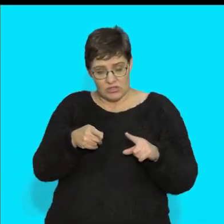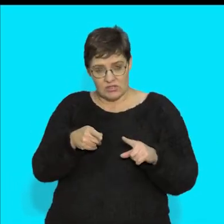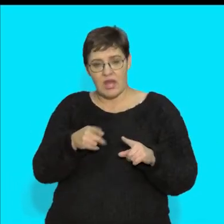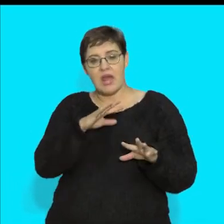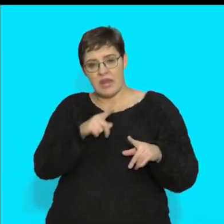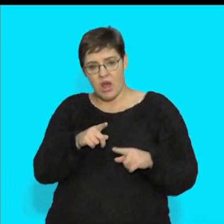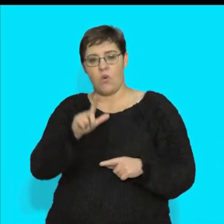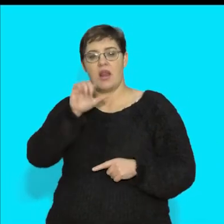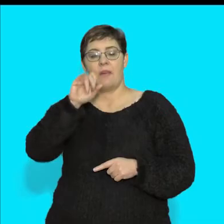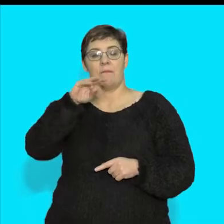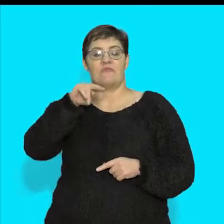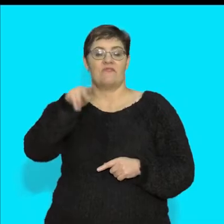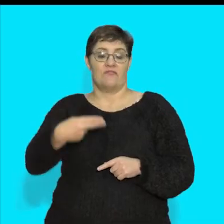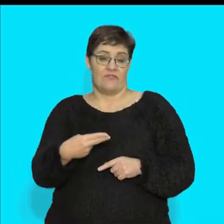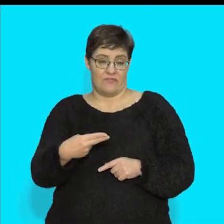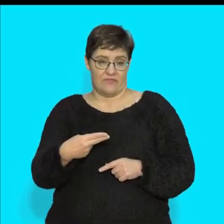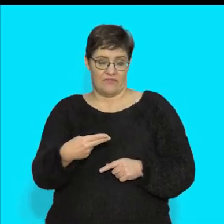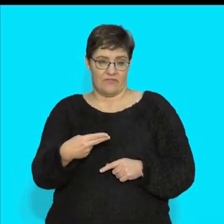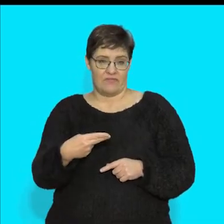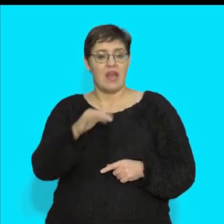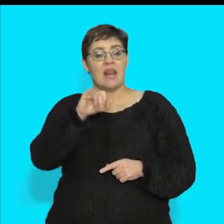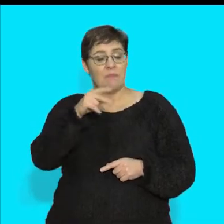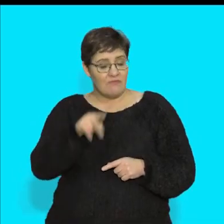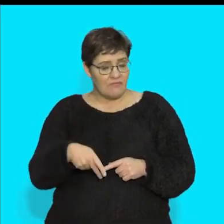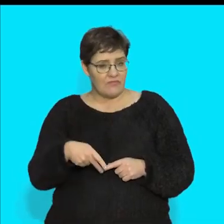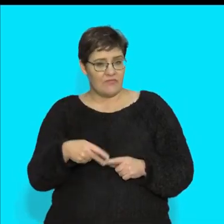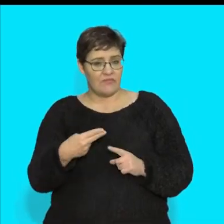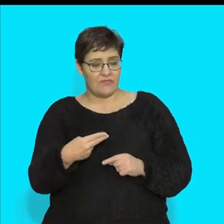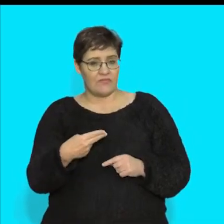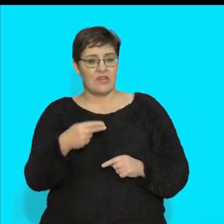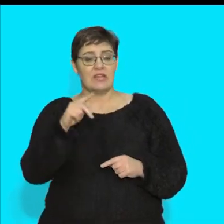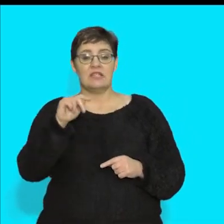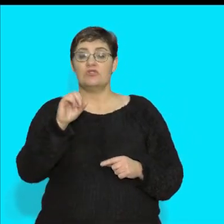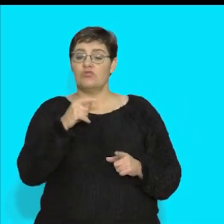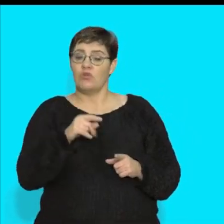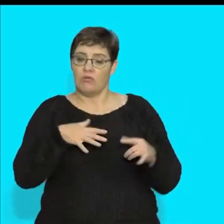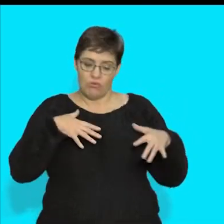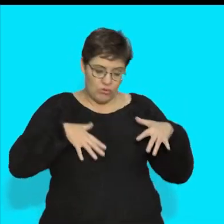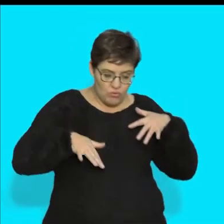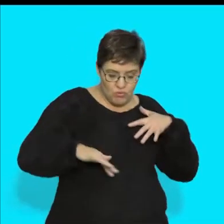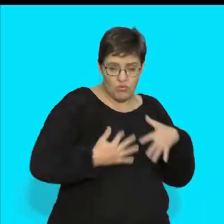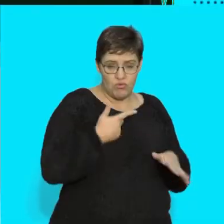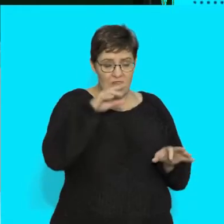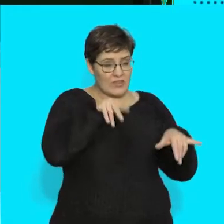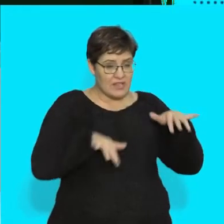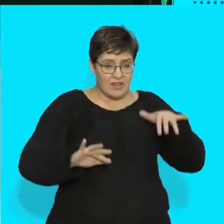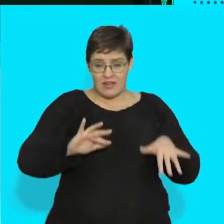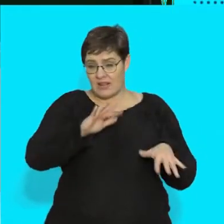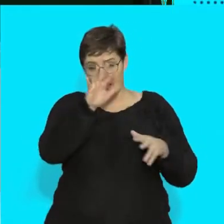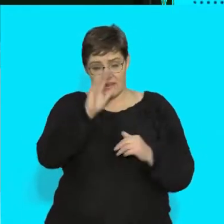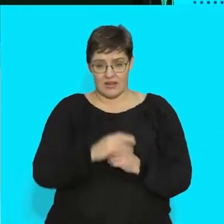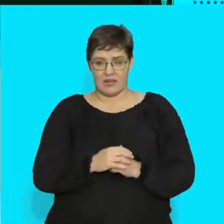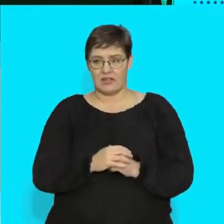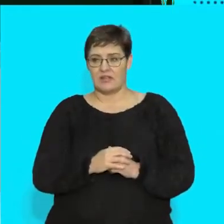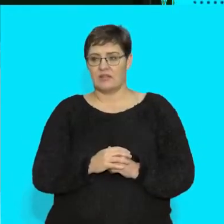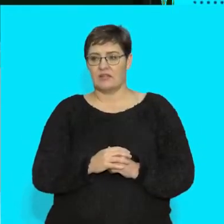now it's lymph. All right? It's lymph tissue. It now travels through these lymph vessels,